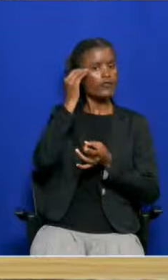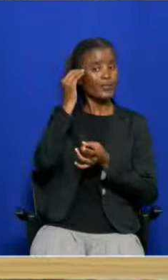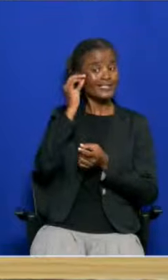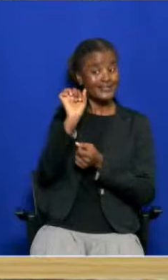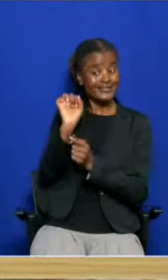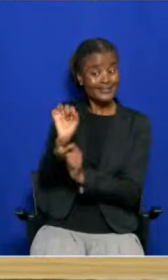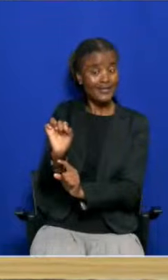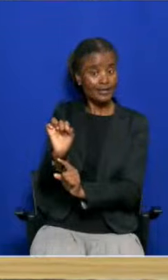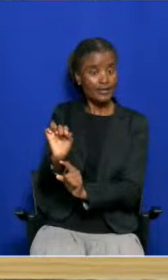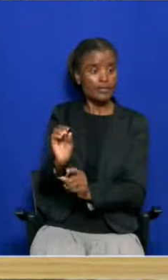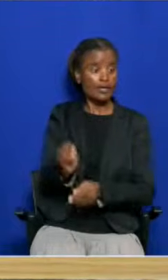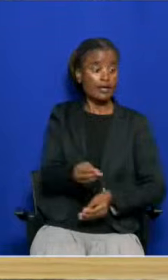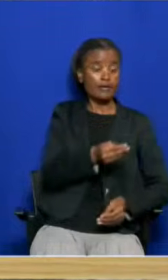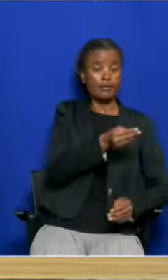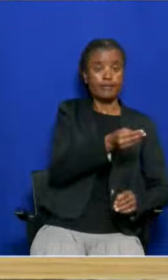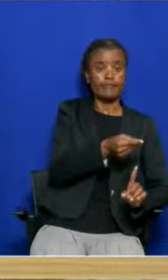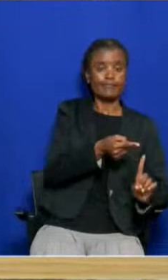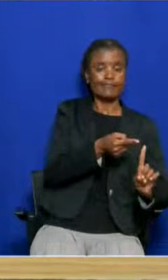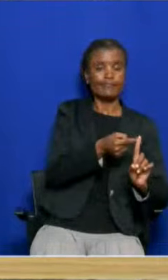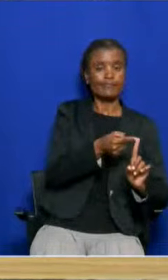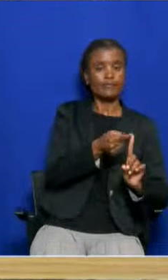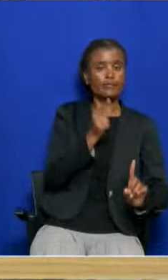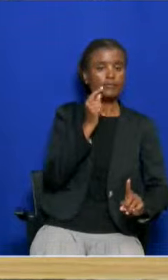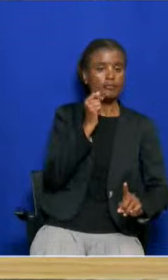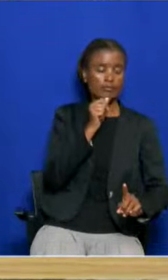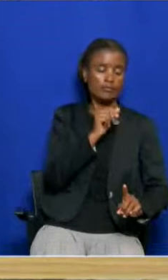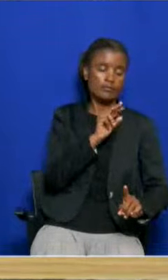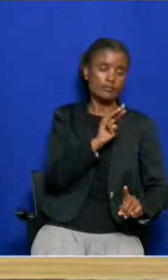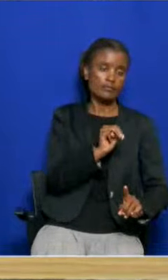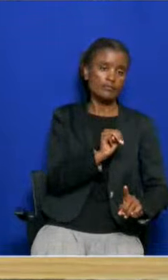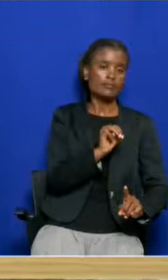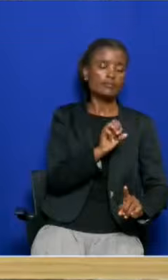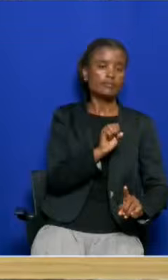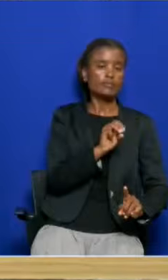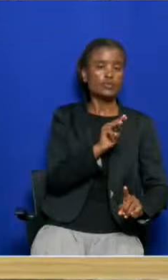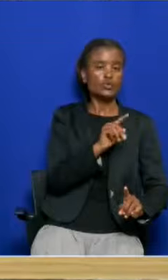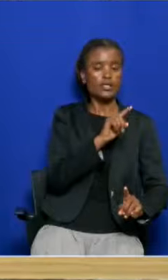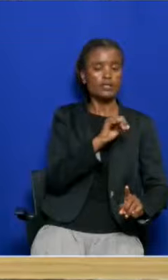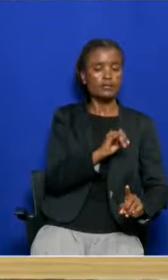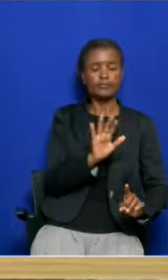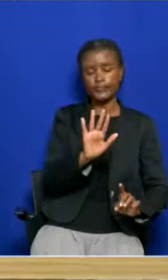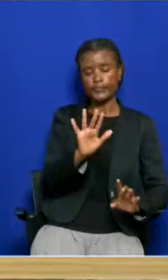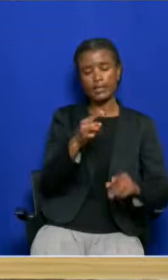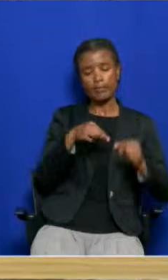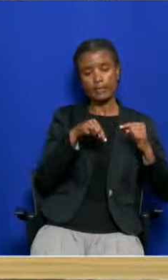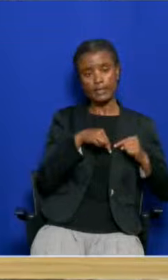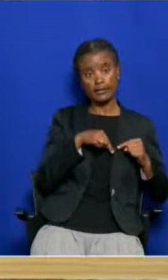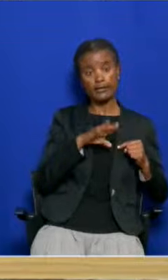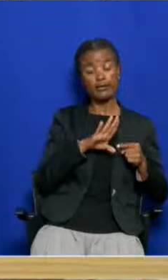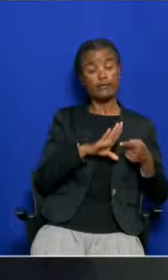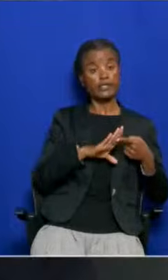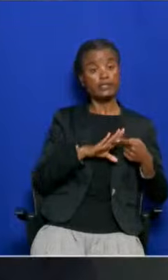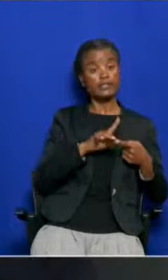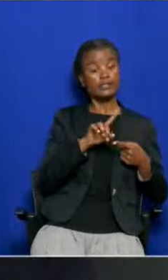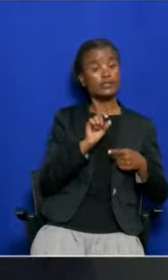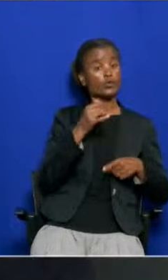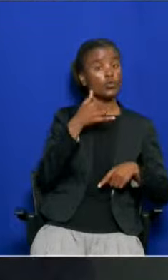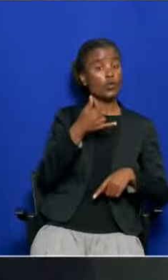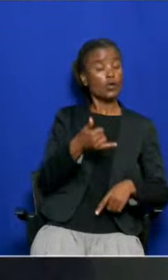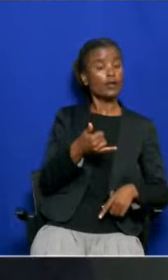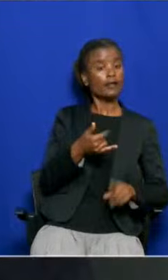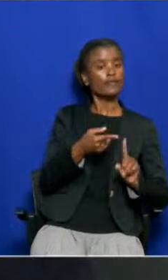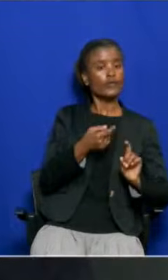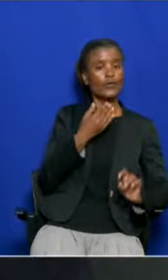Let's go back to step one. You initiate this exchange with Mr. Mkhwanazi. The first call comes from you. It